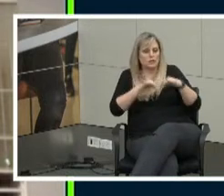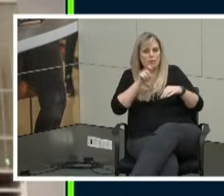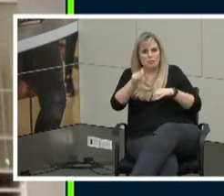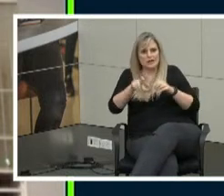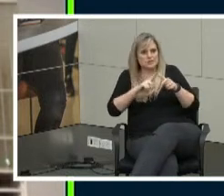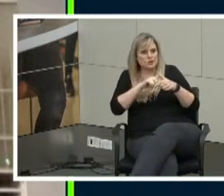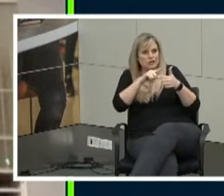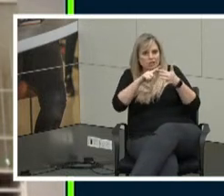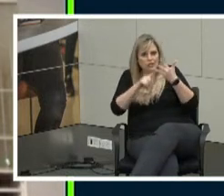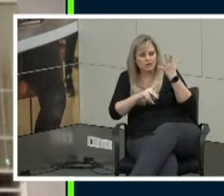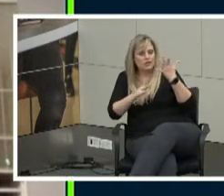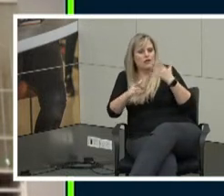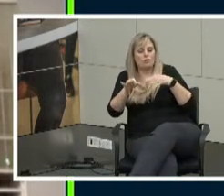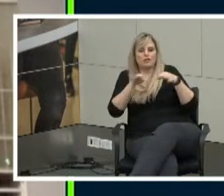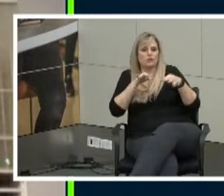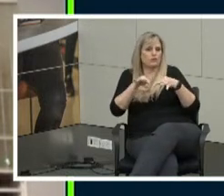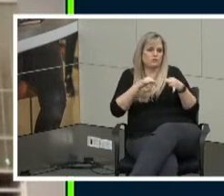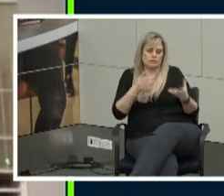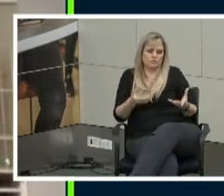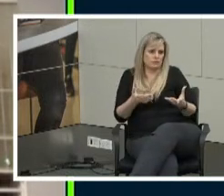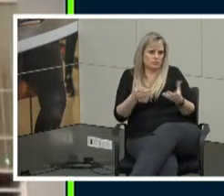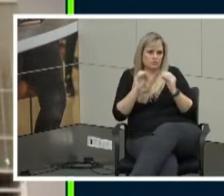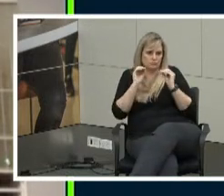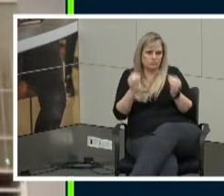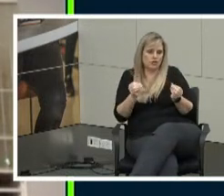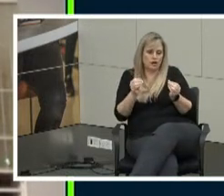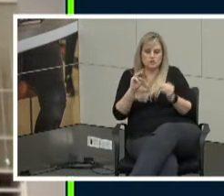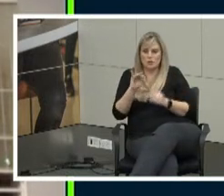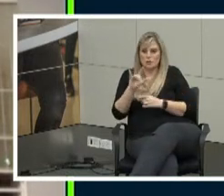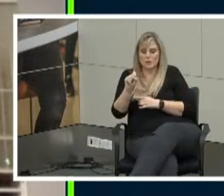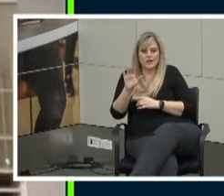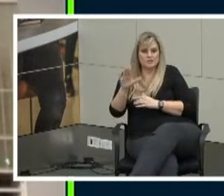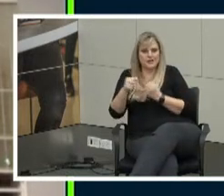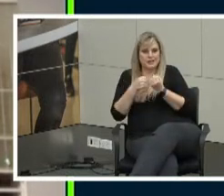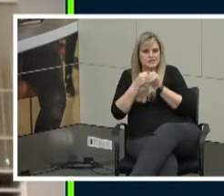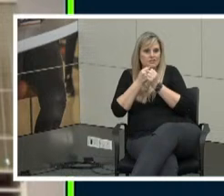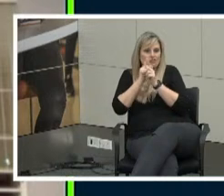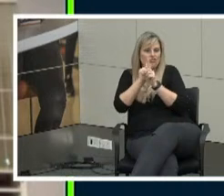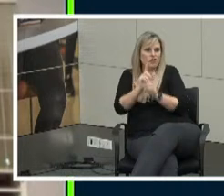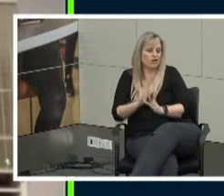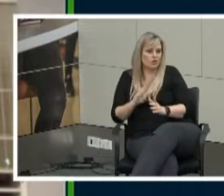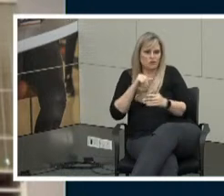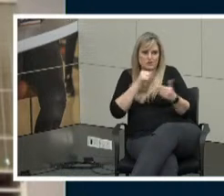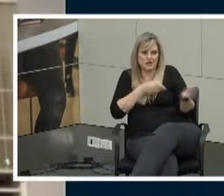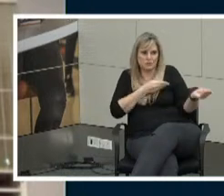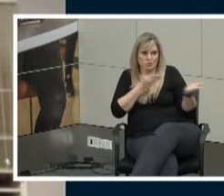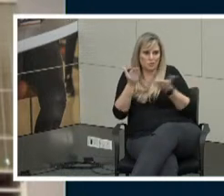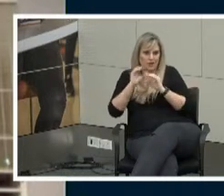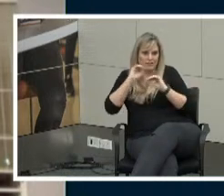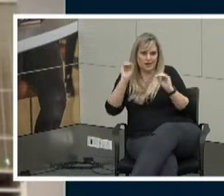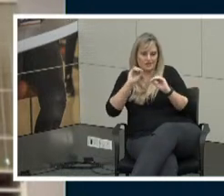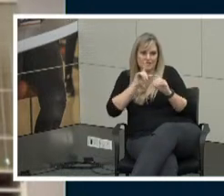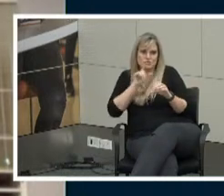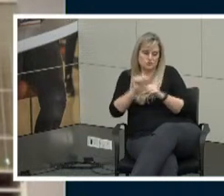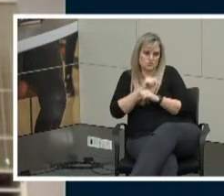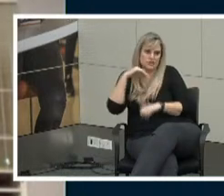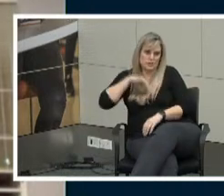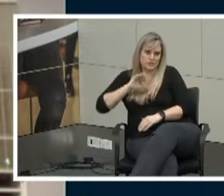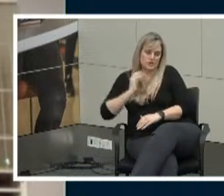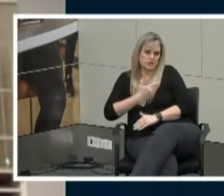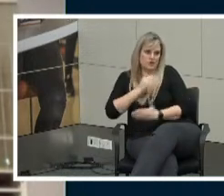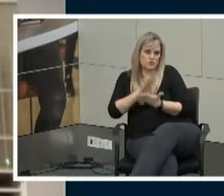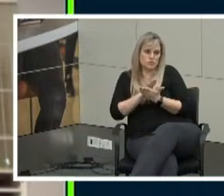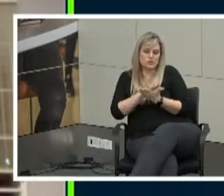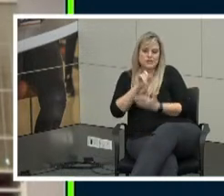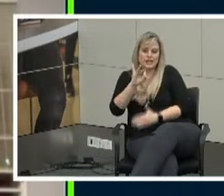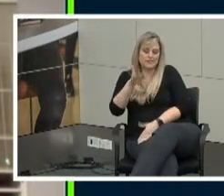them so far there isn't anything that Miles and his followers have brought that has truly benefited our school if miles truly